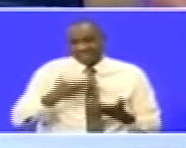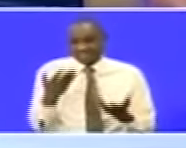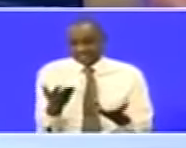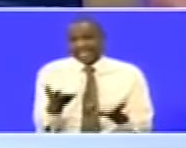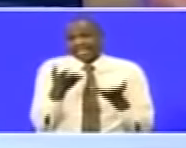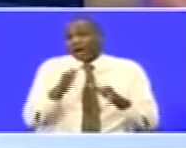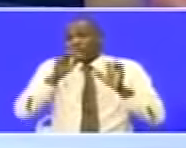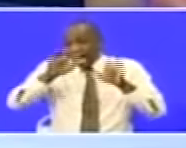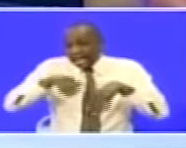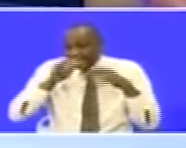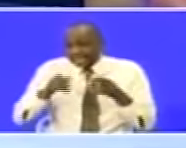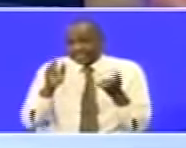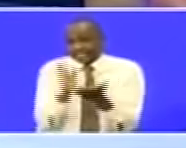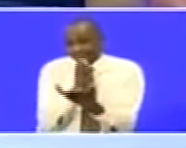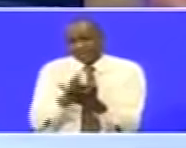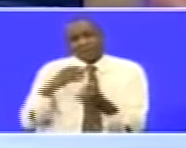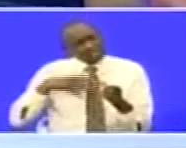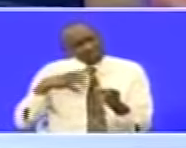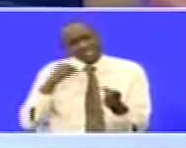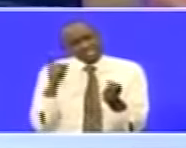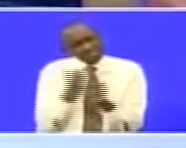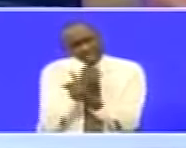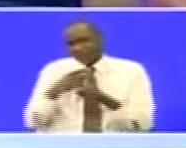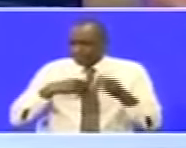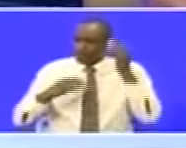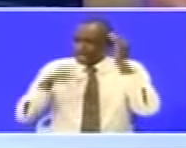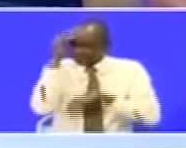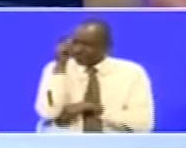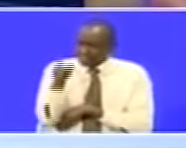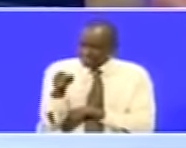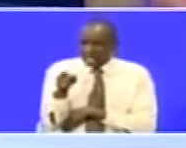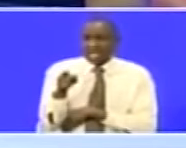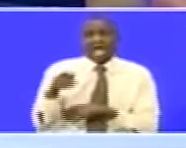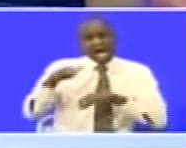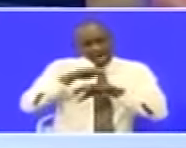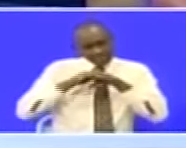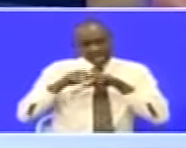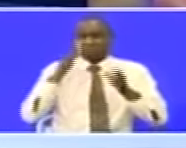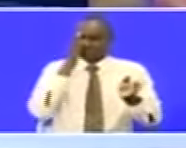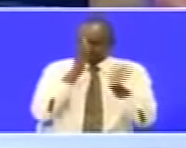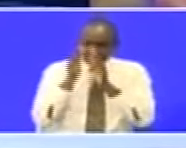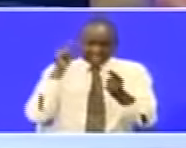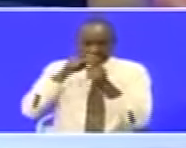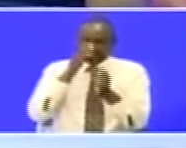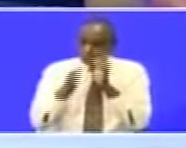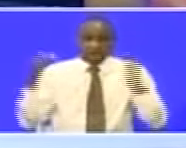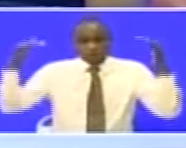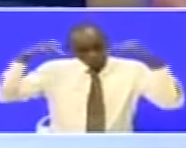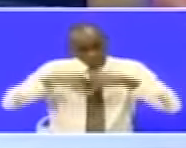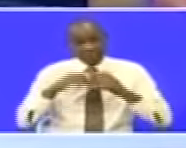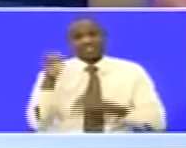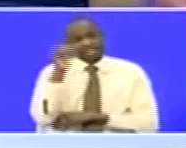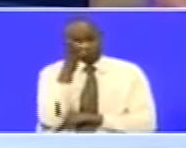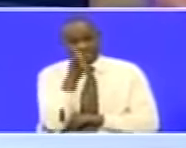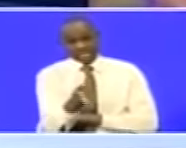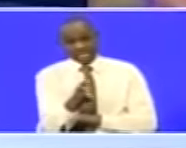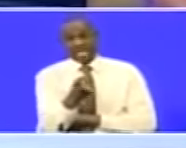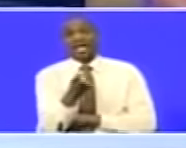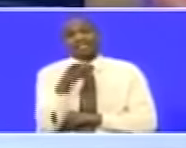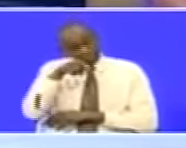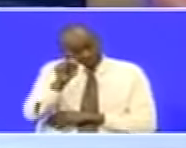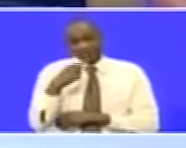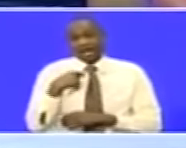that agricultural sector stakeholders and experts attending the Africa Strategic Grain Reserve Conference in Nairobi are faced